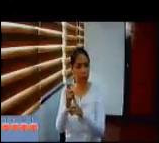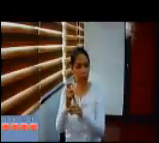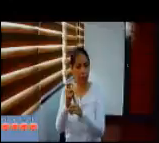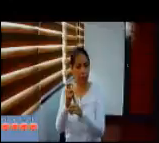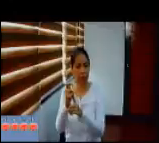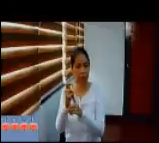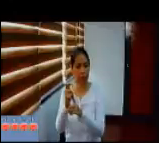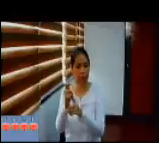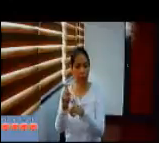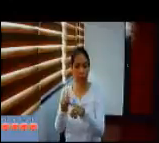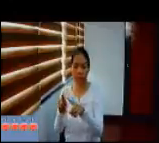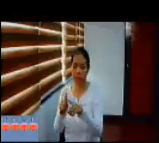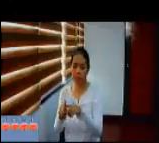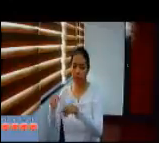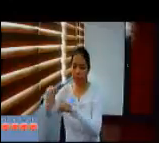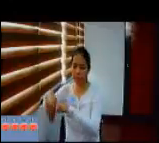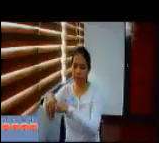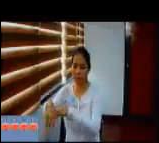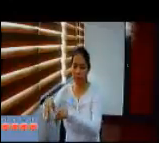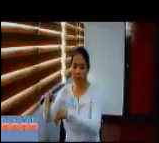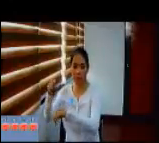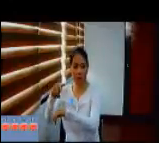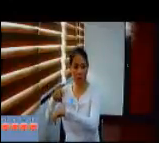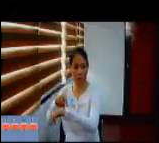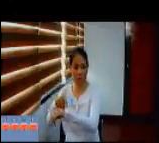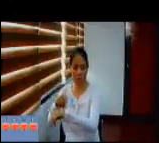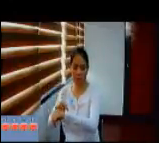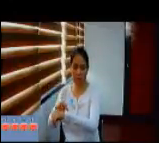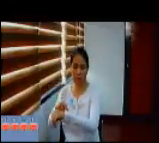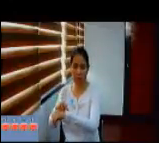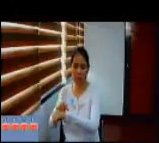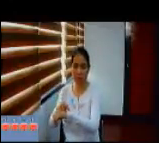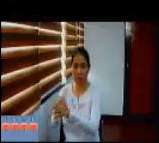nighttime, which needs to be relatively cooler.